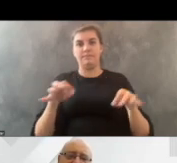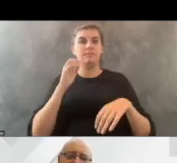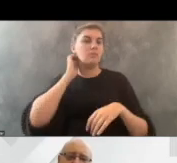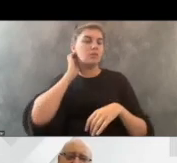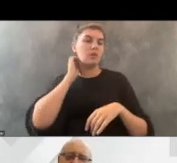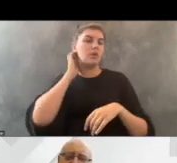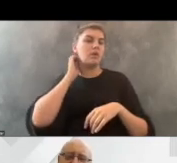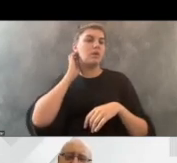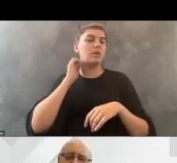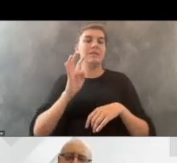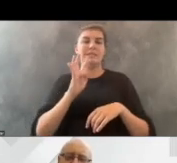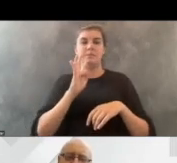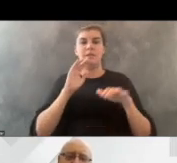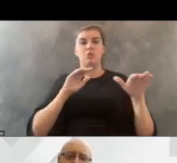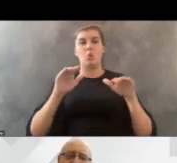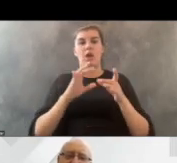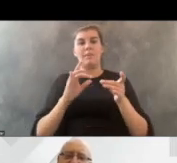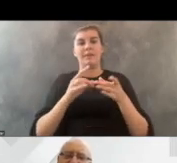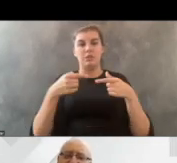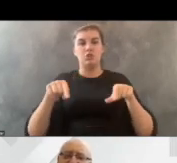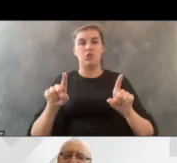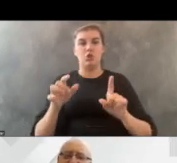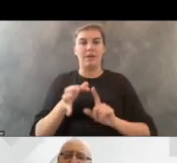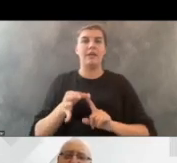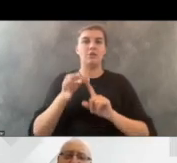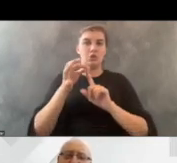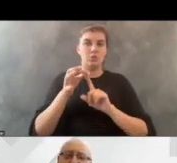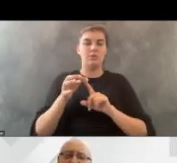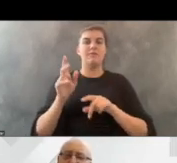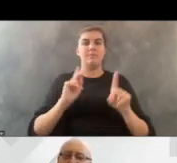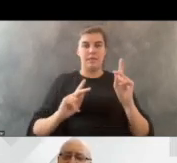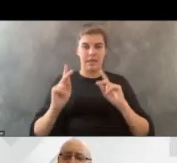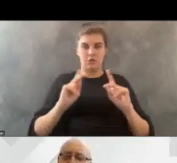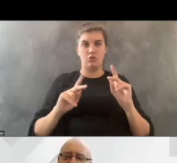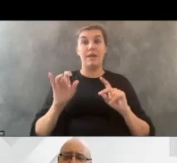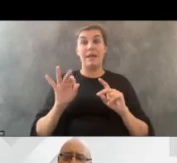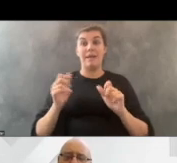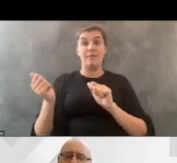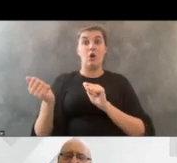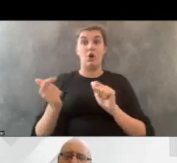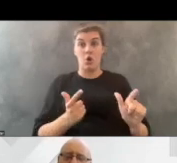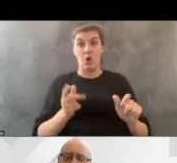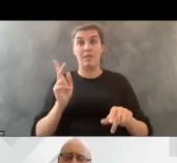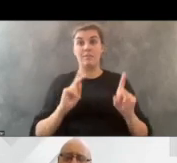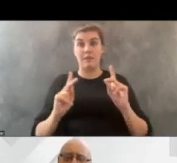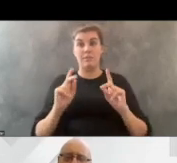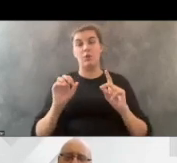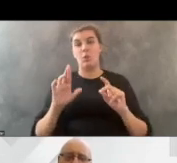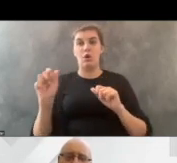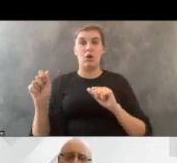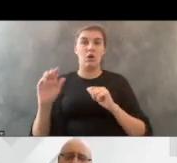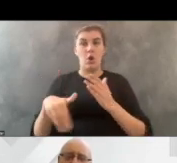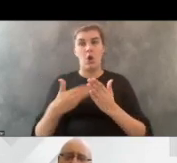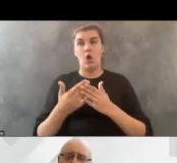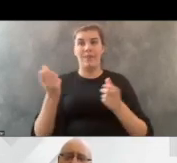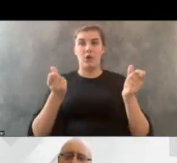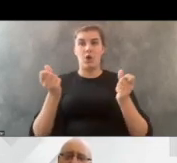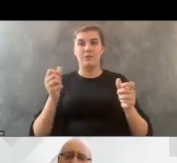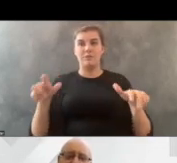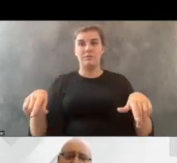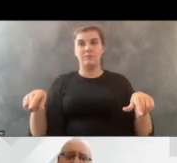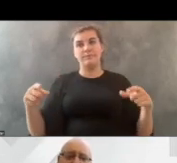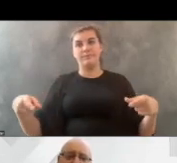called pedestrian phase must be increased and operated in one of the following ways. And we give you 3 different ways to do